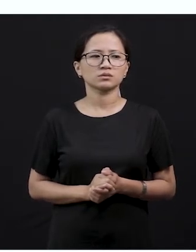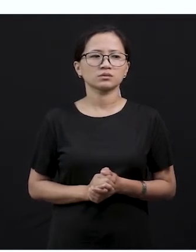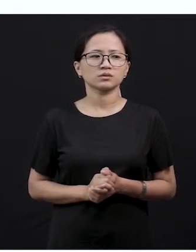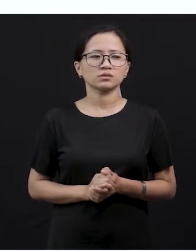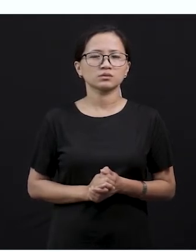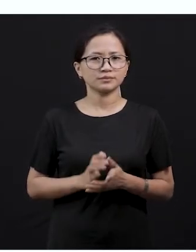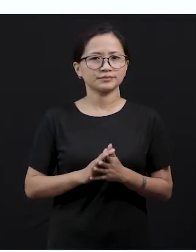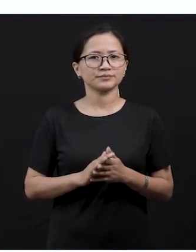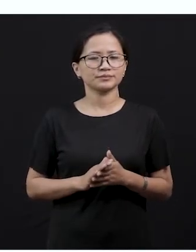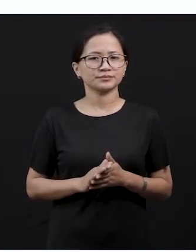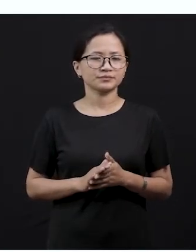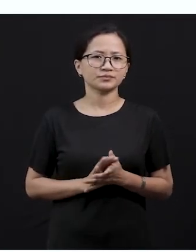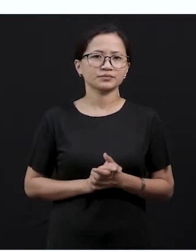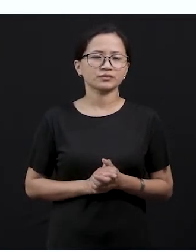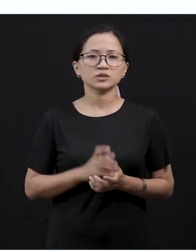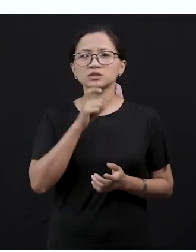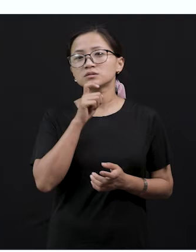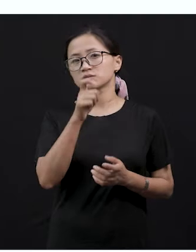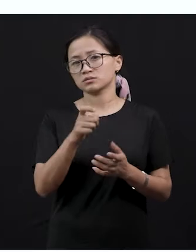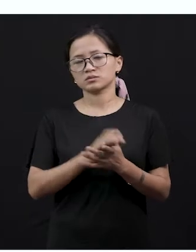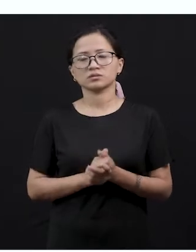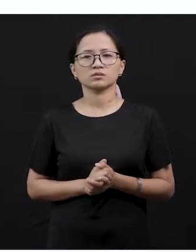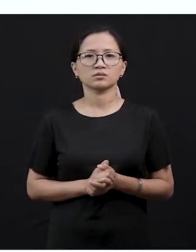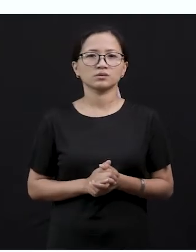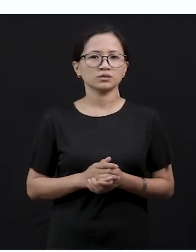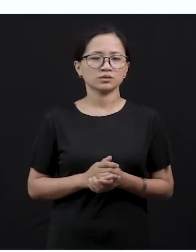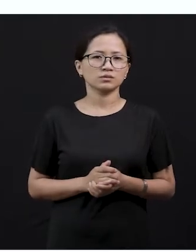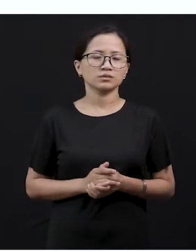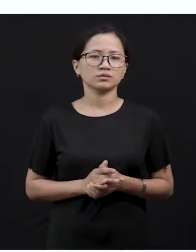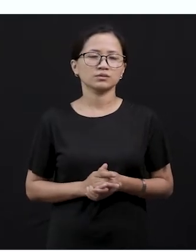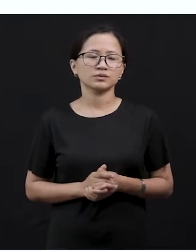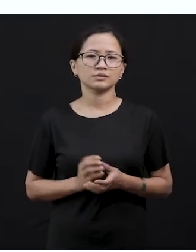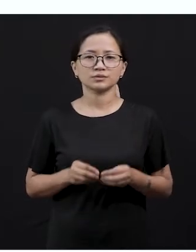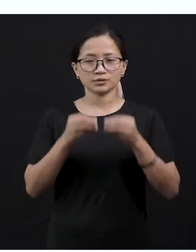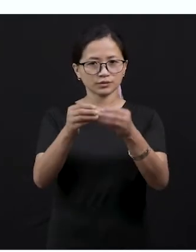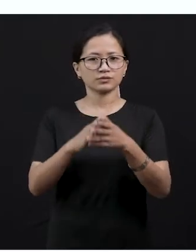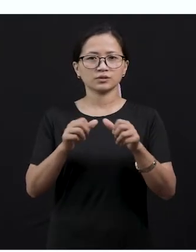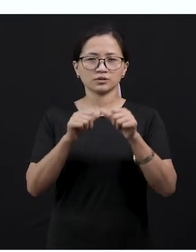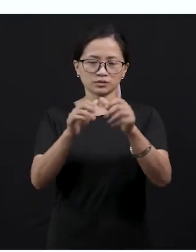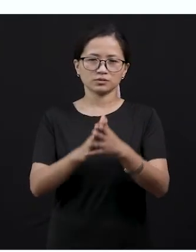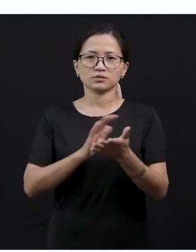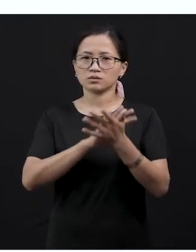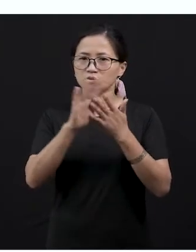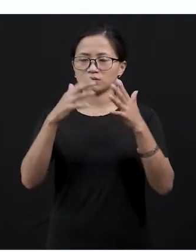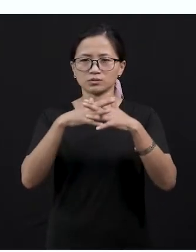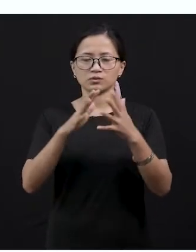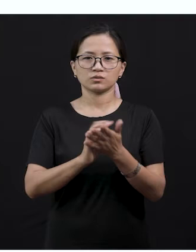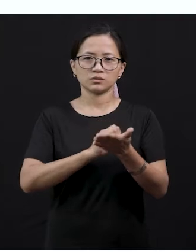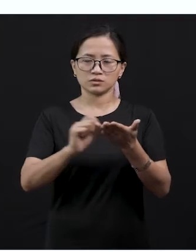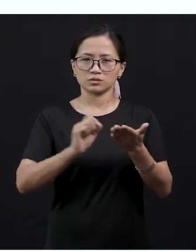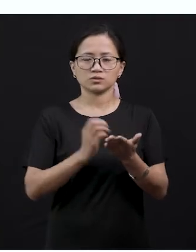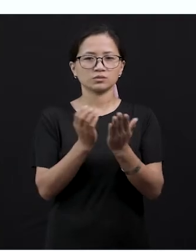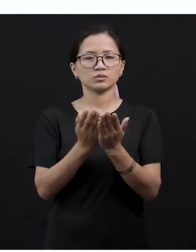So this is a question I would like to ask you all and give reason, okay? This is a homework for all, and you can write